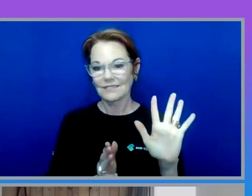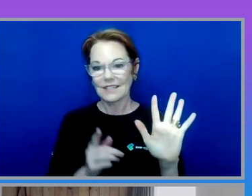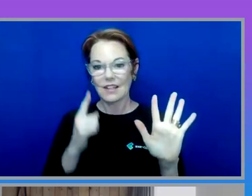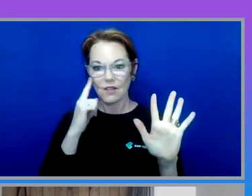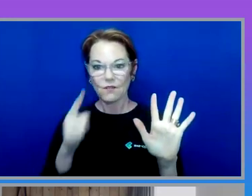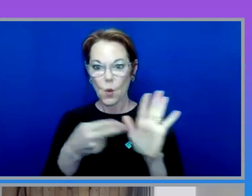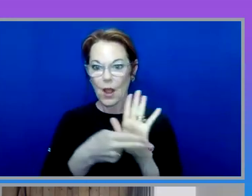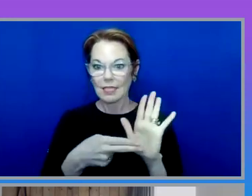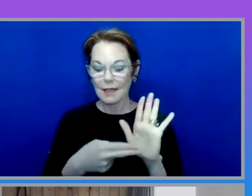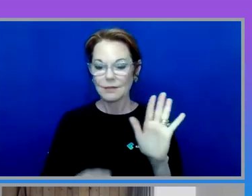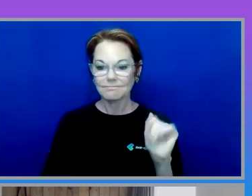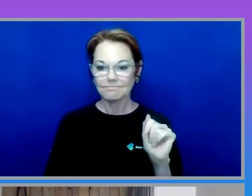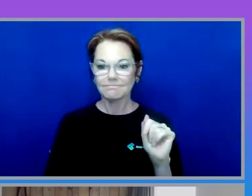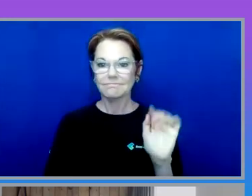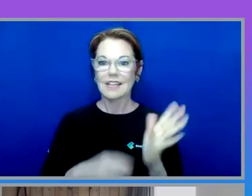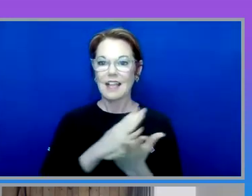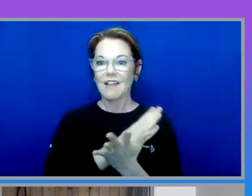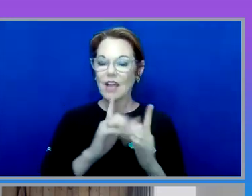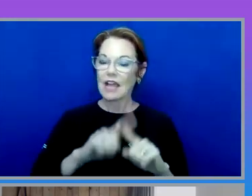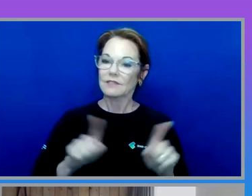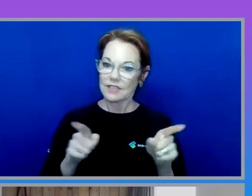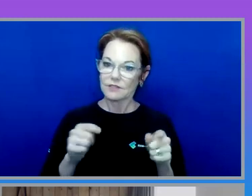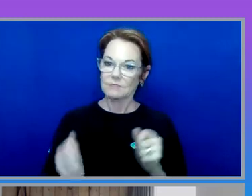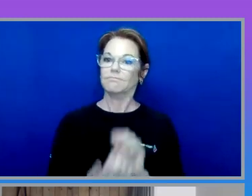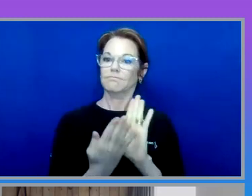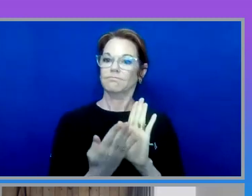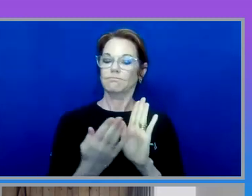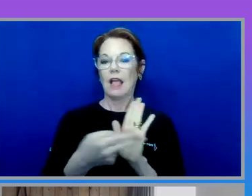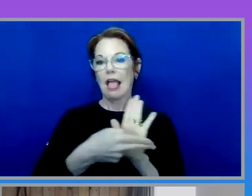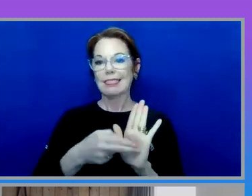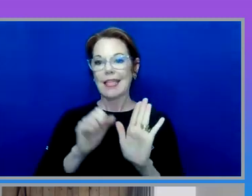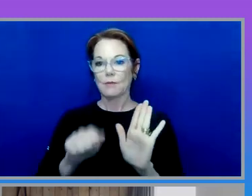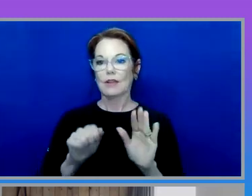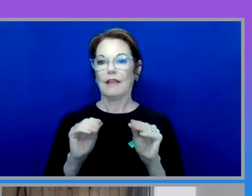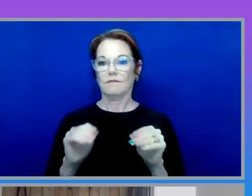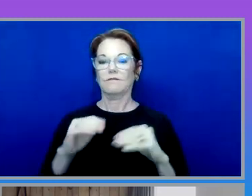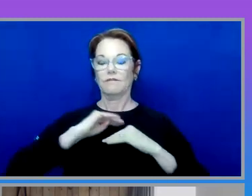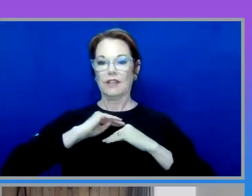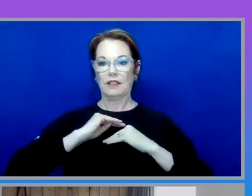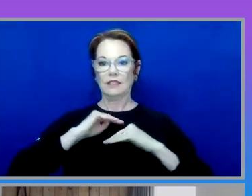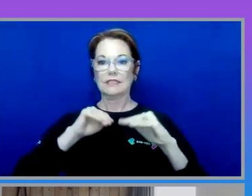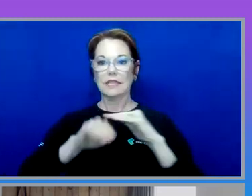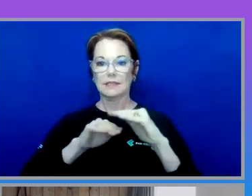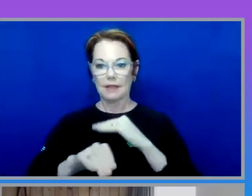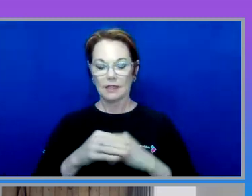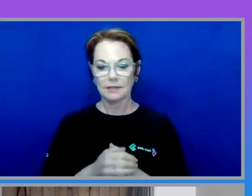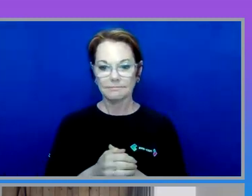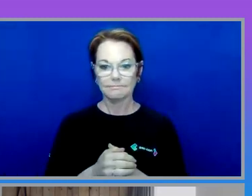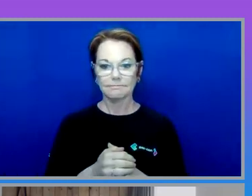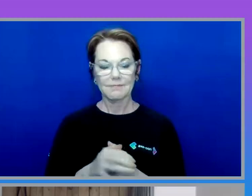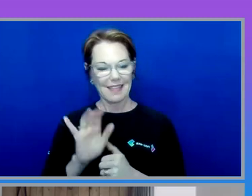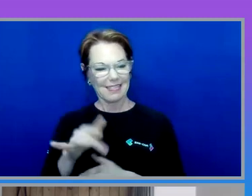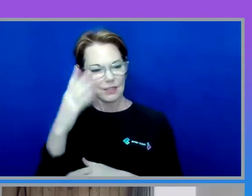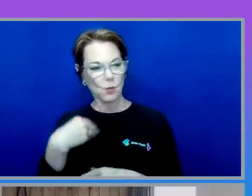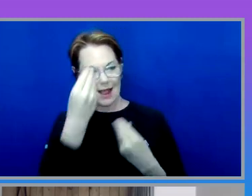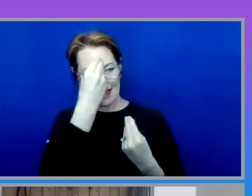label. 5 different ways a label could fail accessibility. So this is kind of why I tell